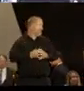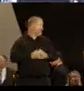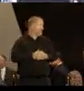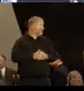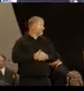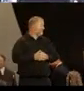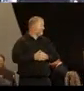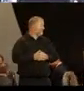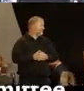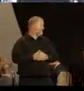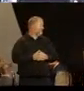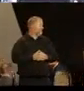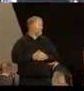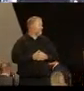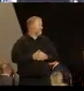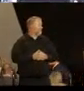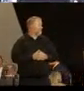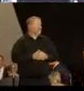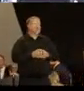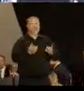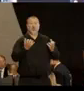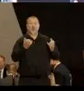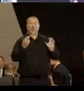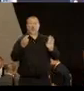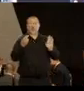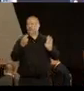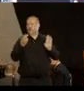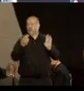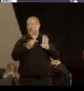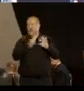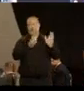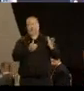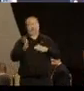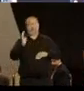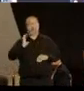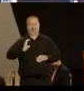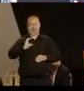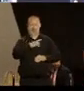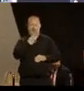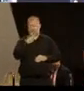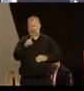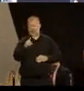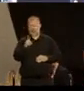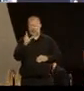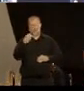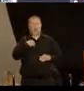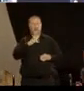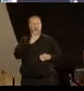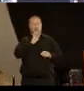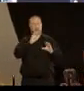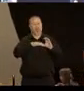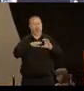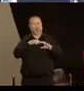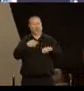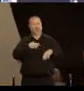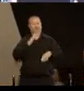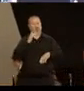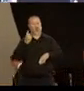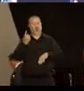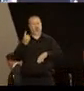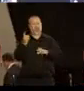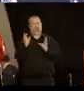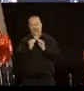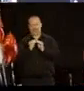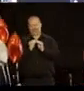If anyone is ever interested in joining the Planning Committee, you have to listen to me talk, one